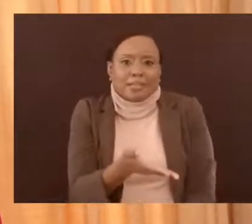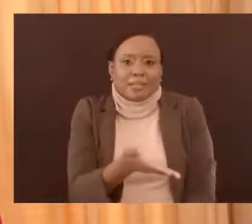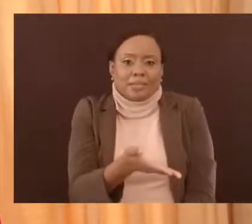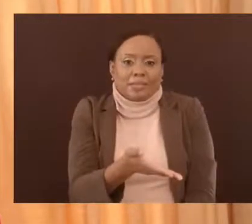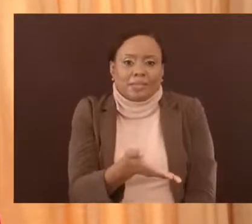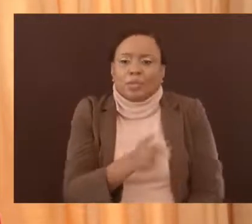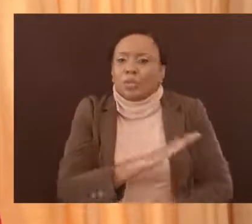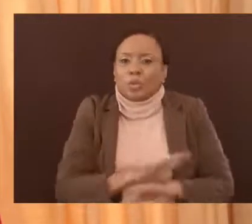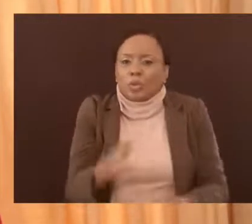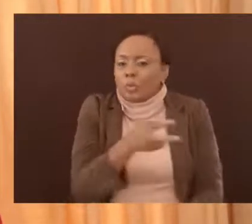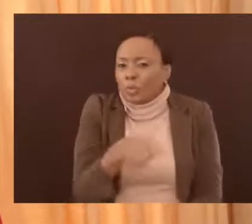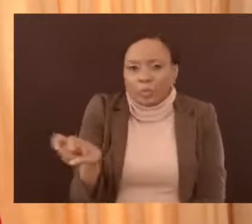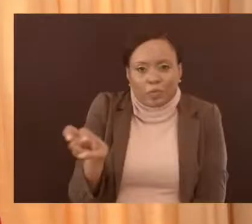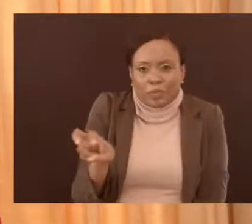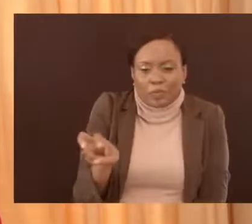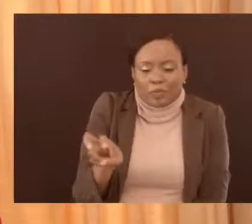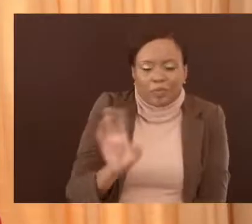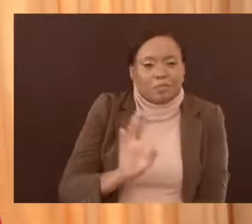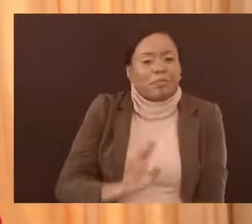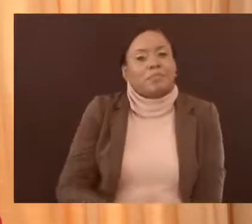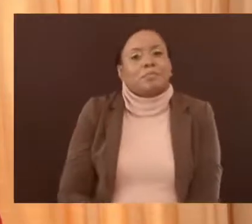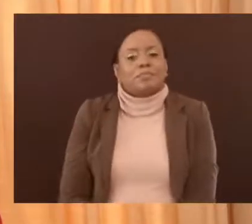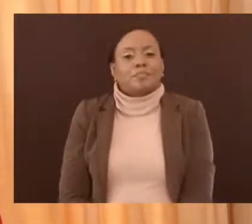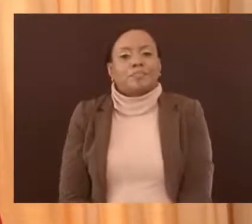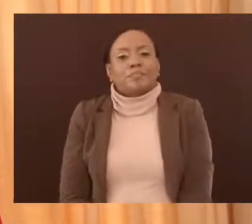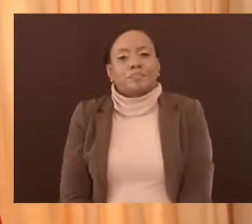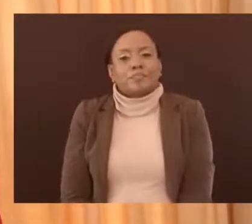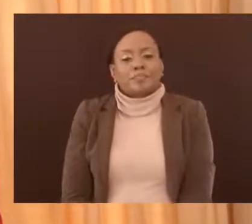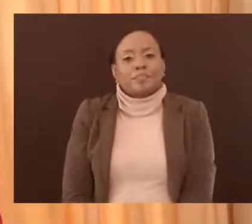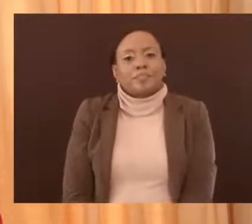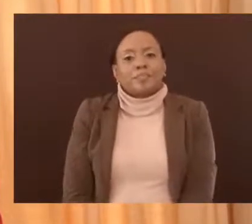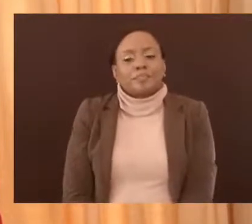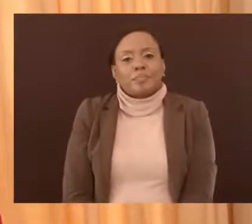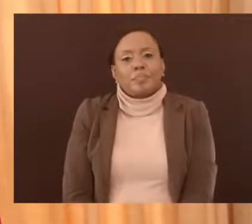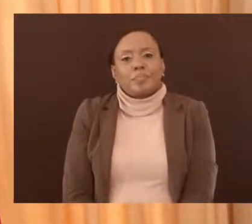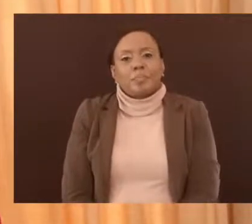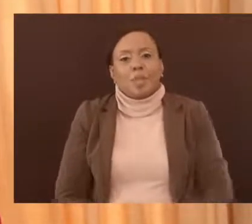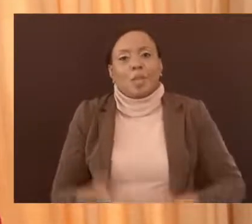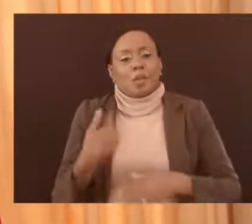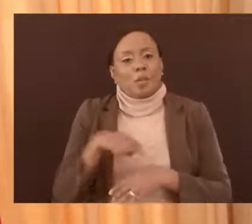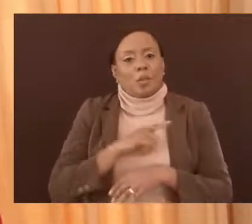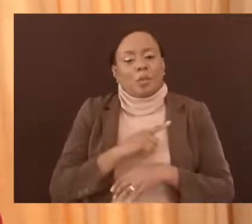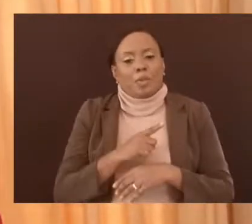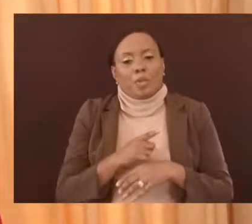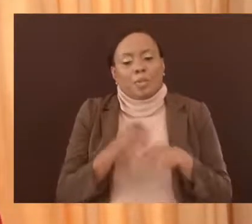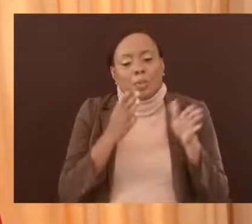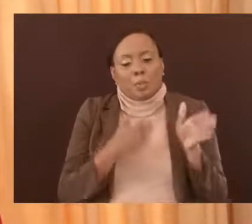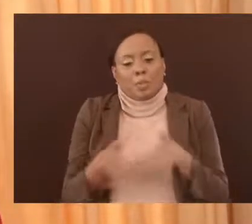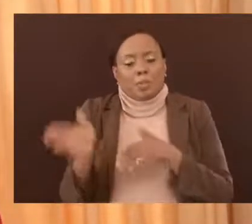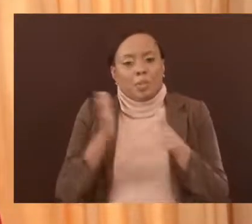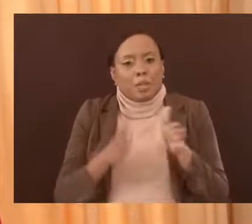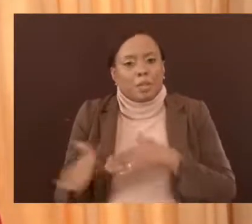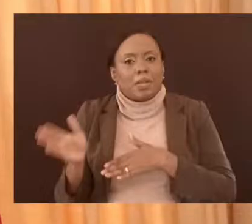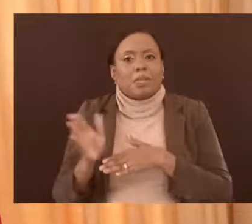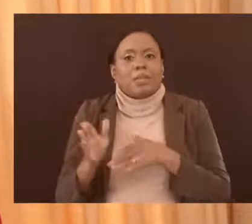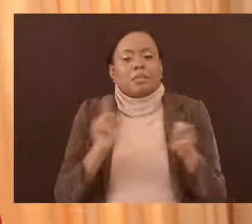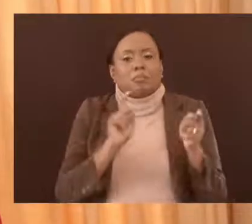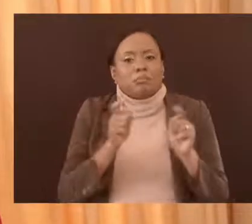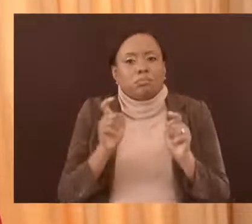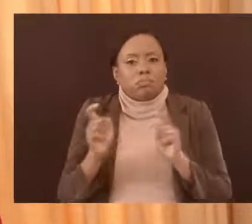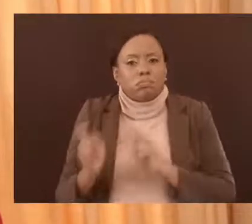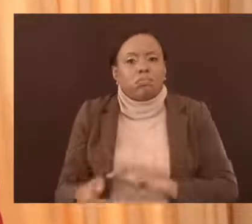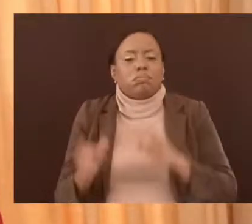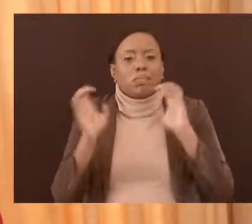as we start to get ready to do a number of the reforms in education, these are the kinds of conversations that we're going to have